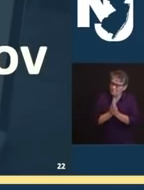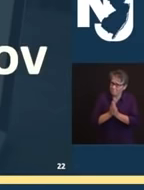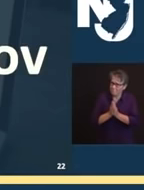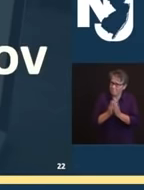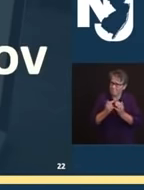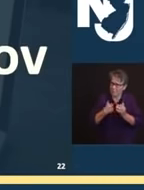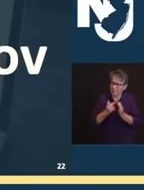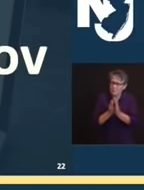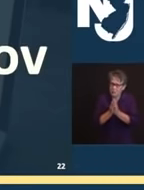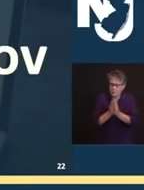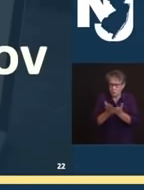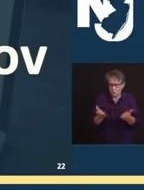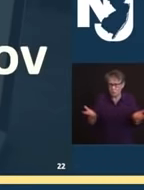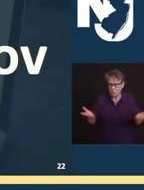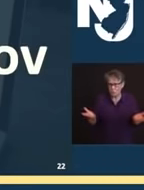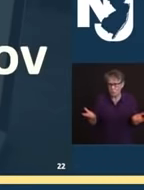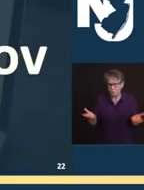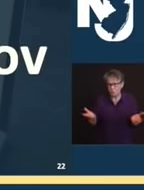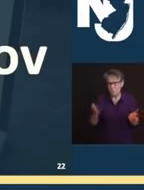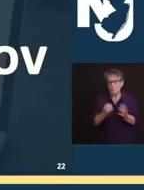number of days,